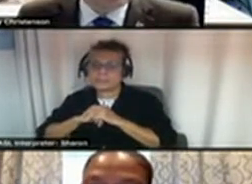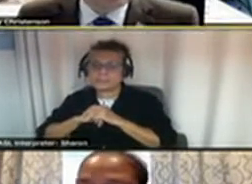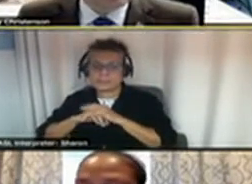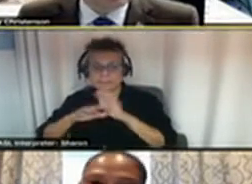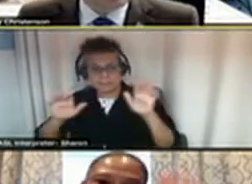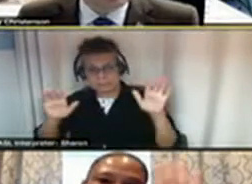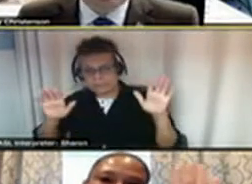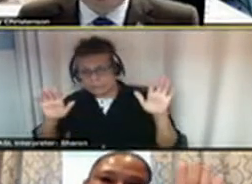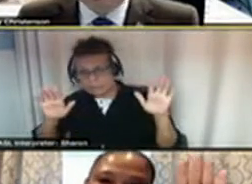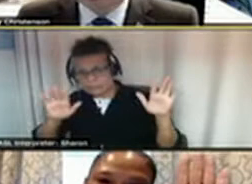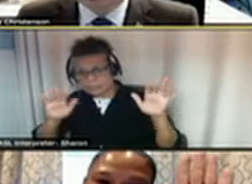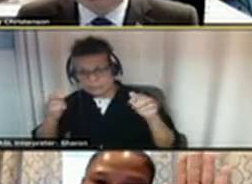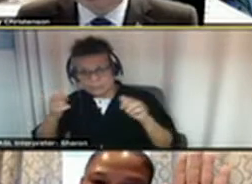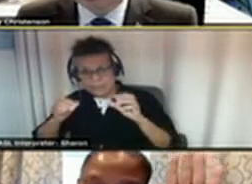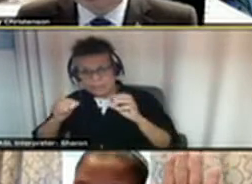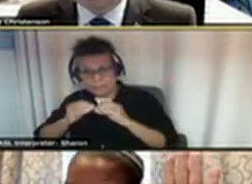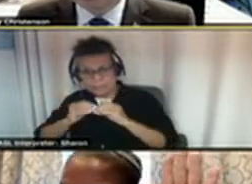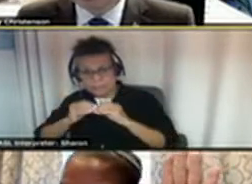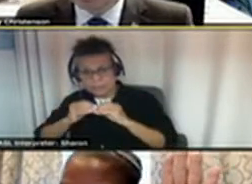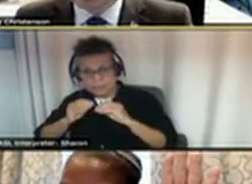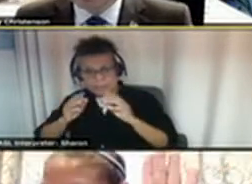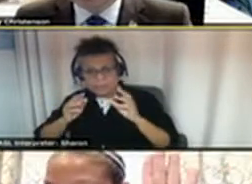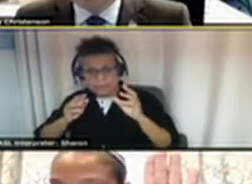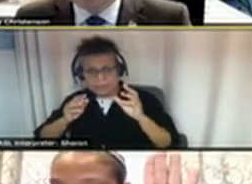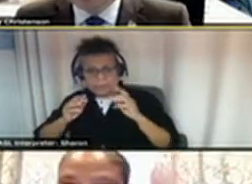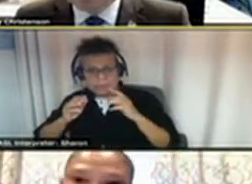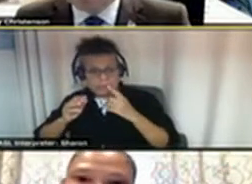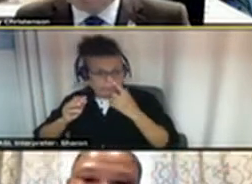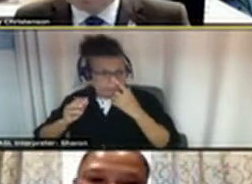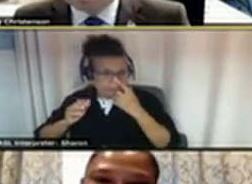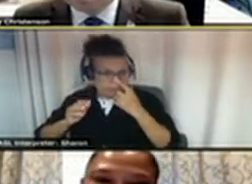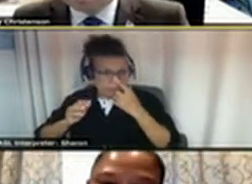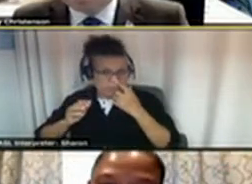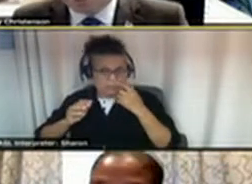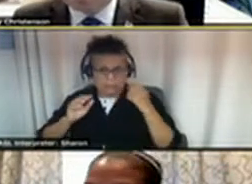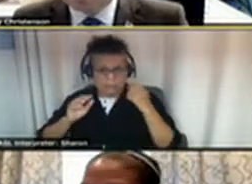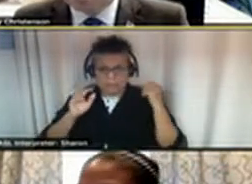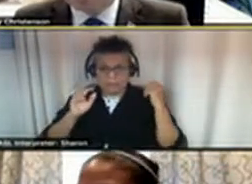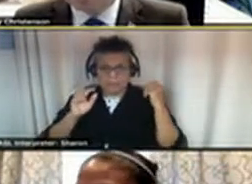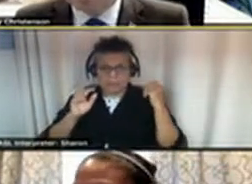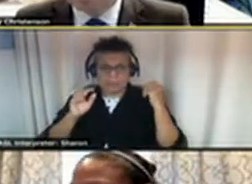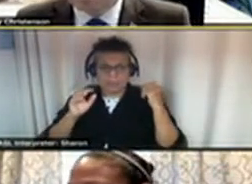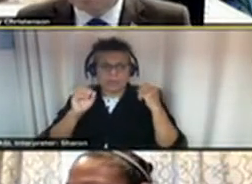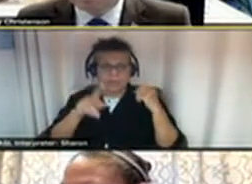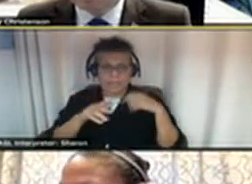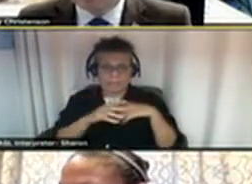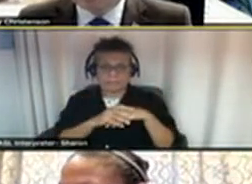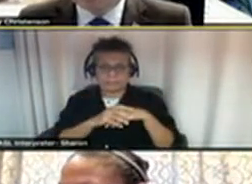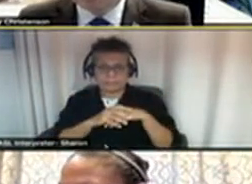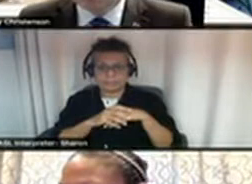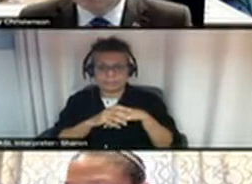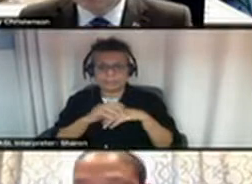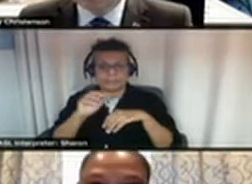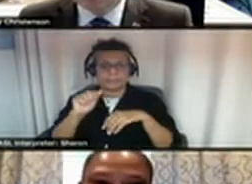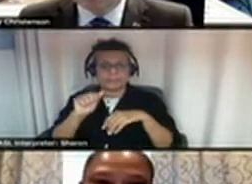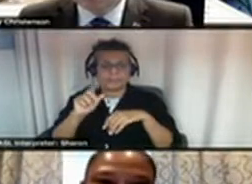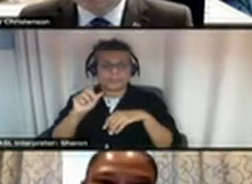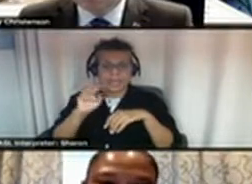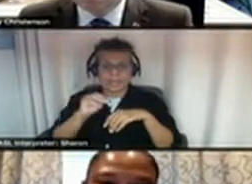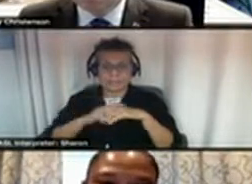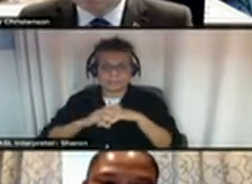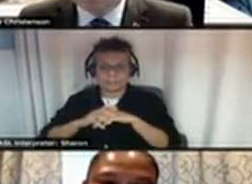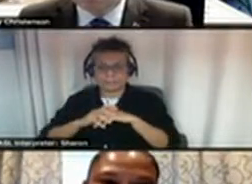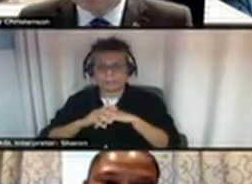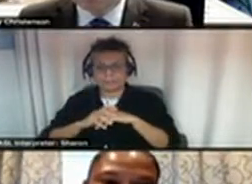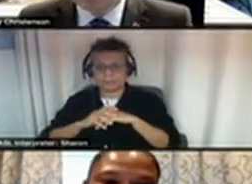Anybody else? Let's see, Mr. Weldy, then Ms. Spadafore. Sure, I would just love to